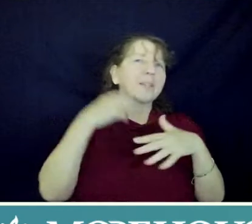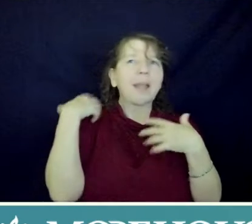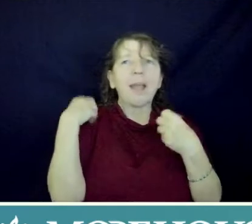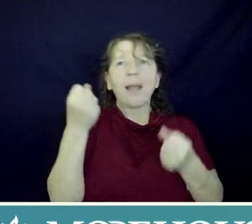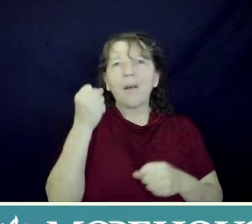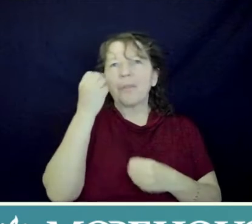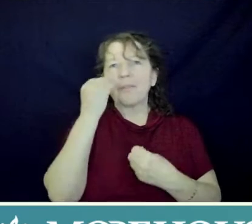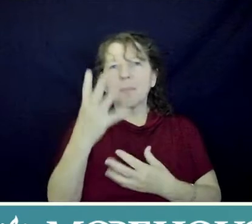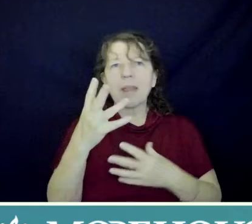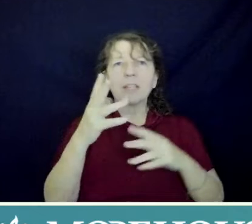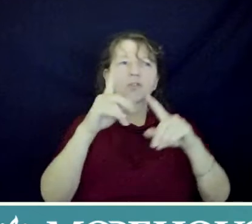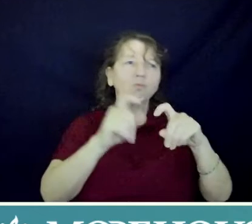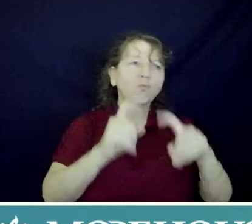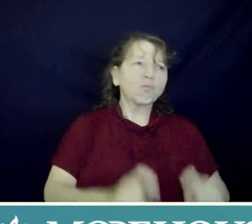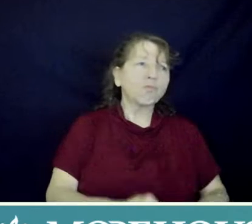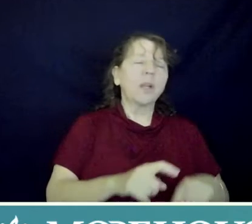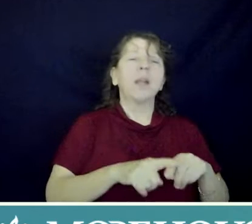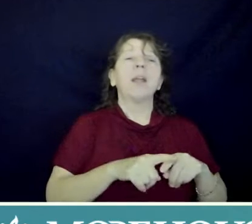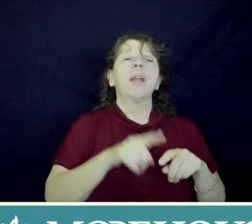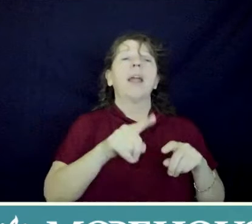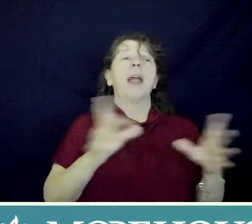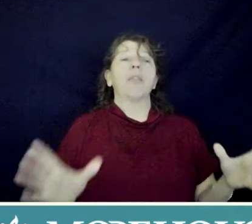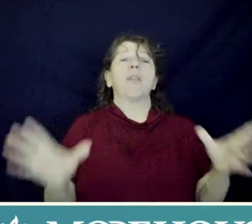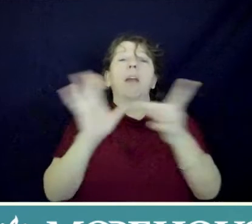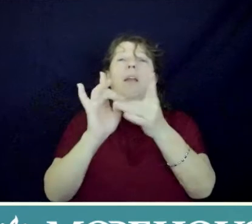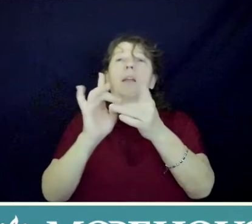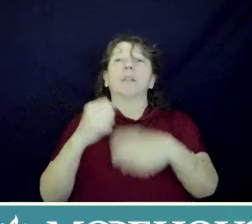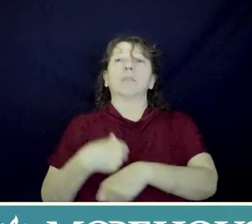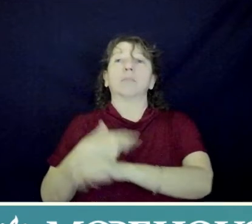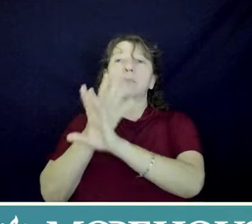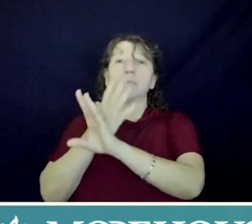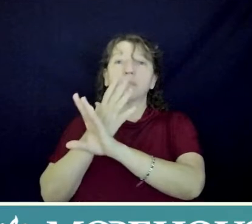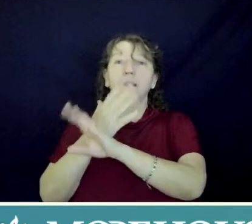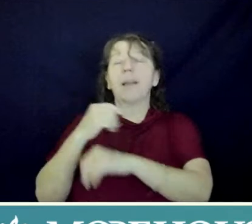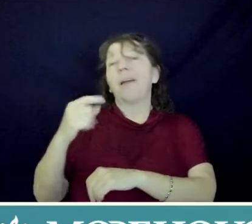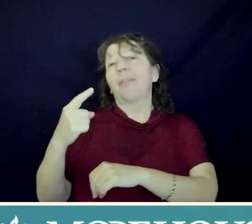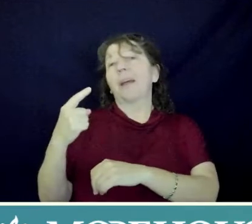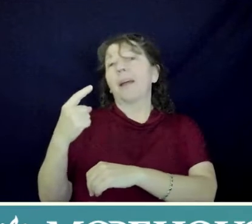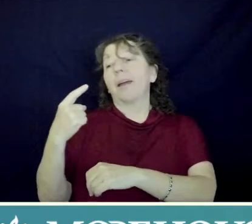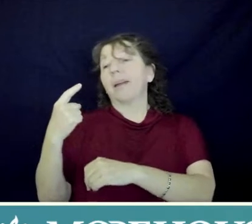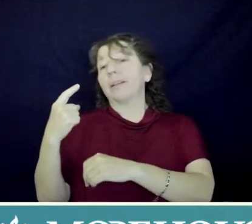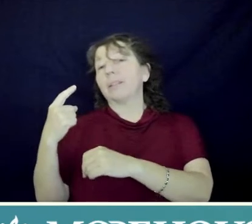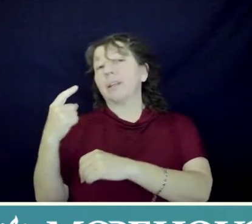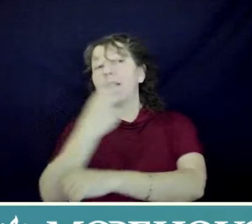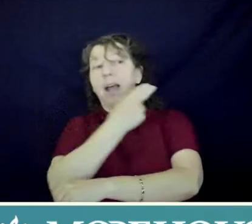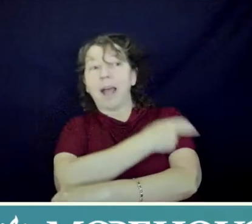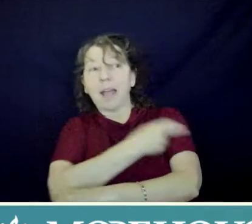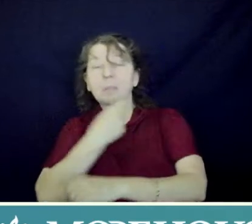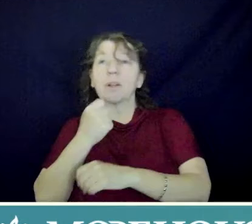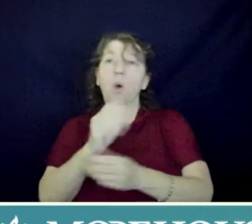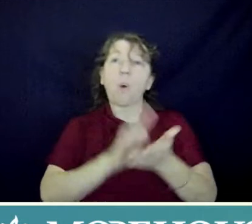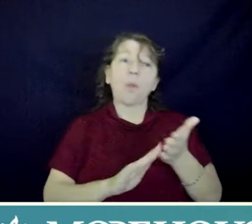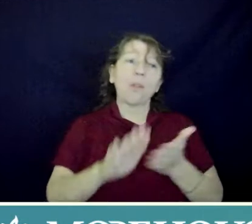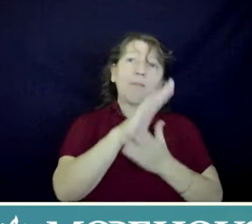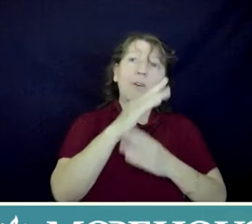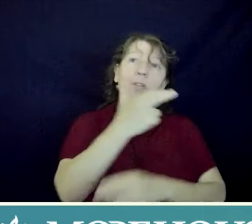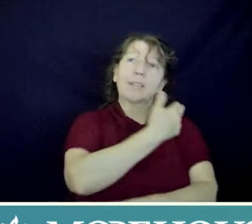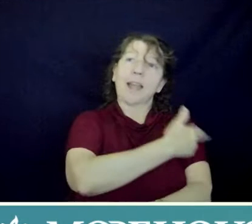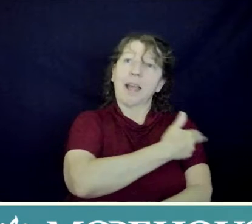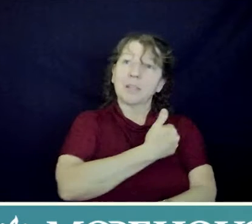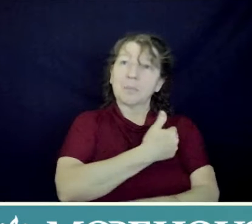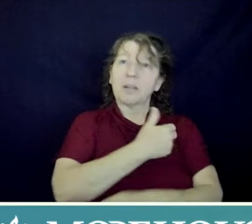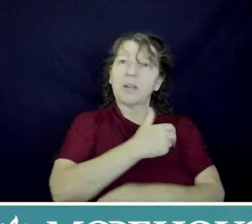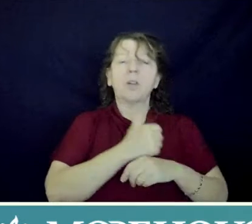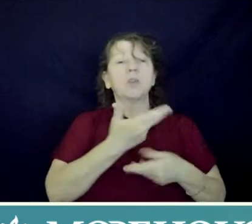client, and then they connect them to the general hospital or the University Teaching Hospital to allow the client to have their